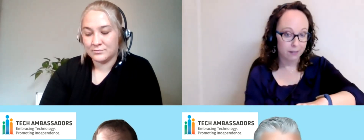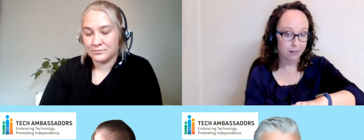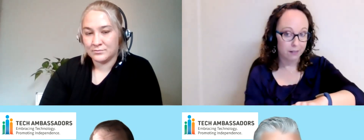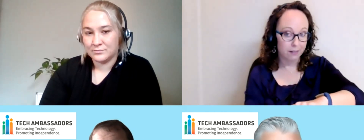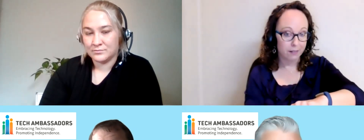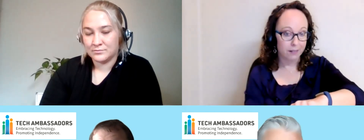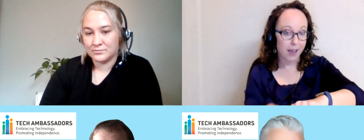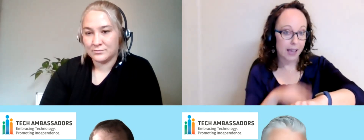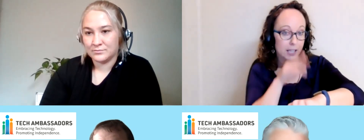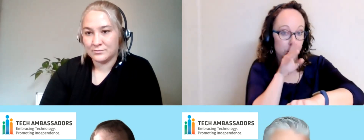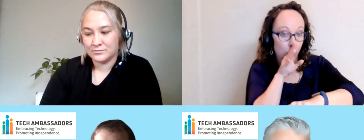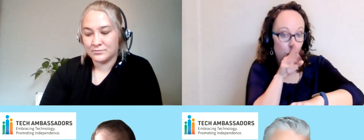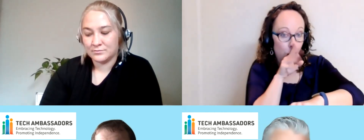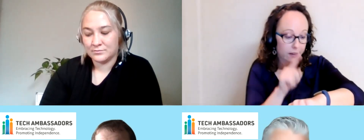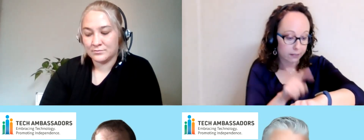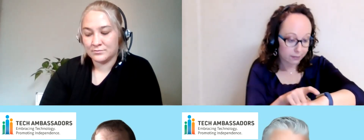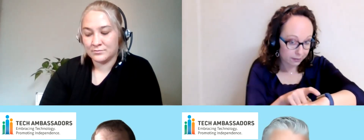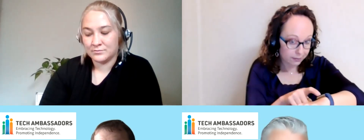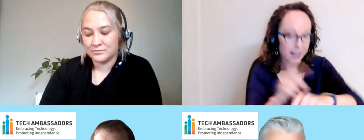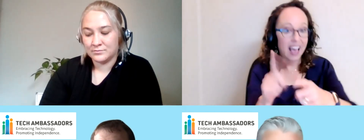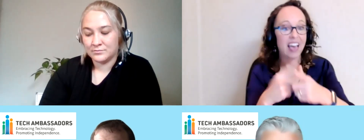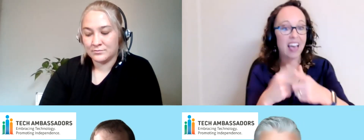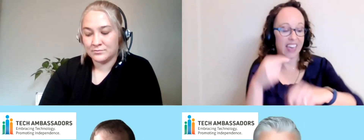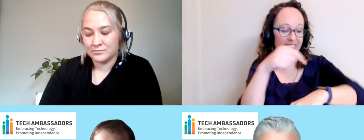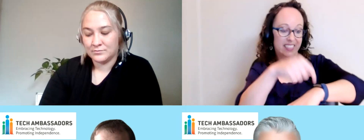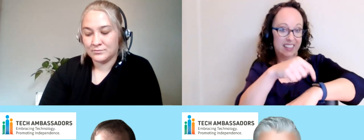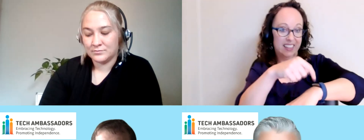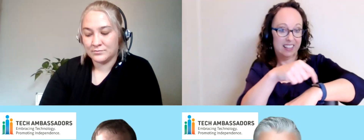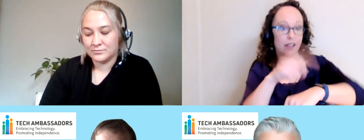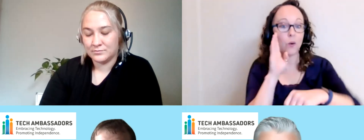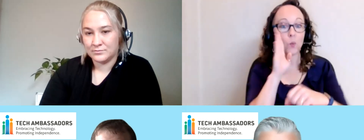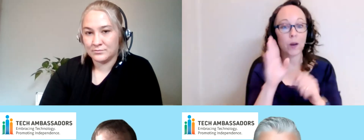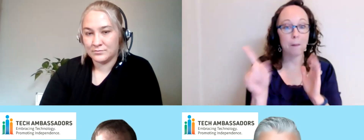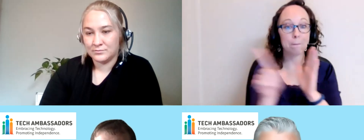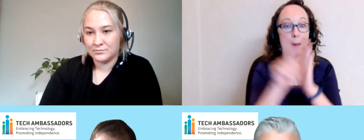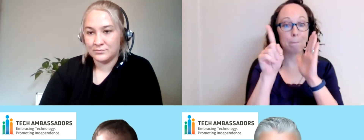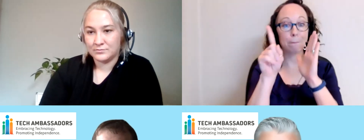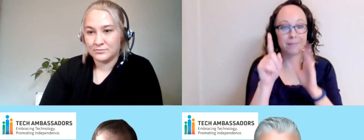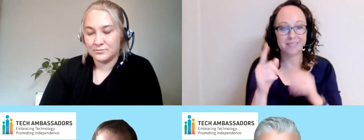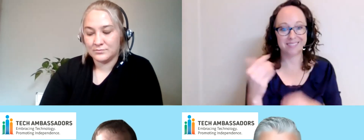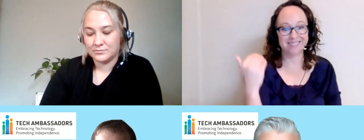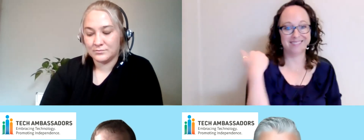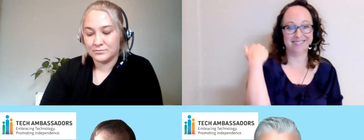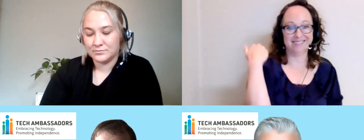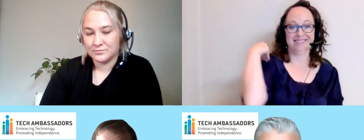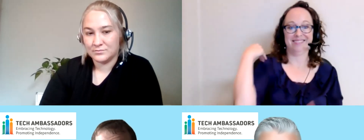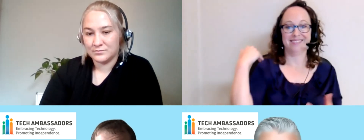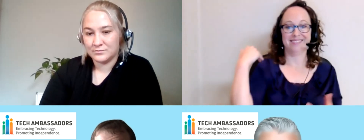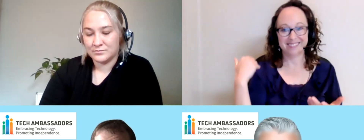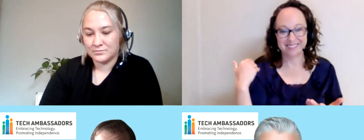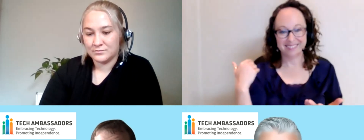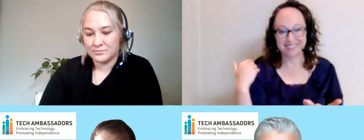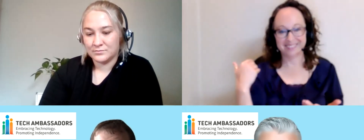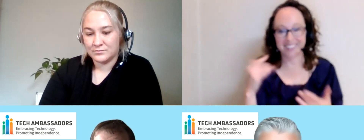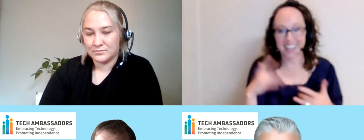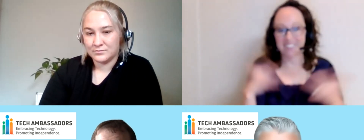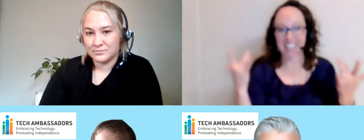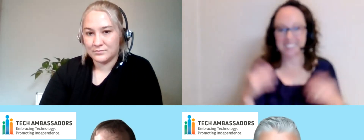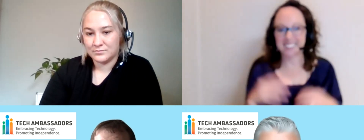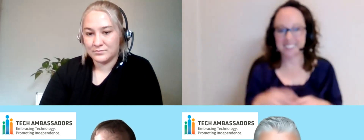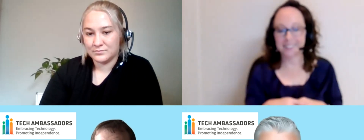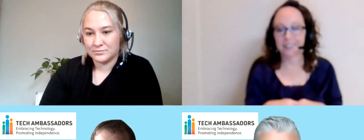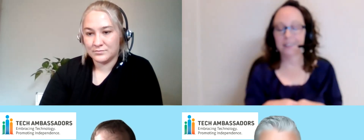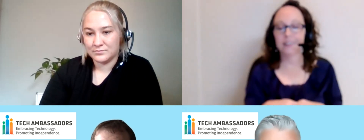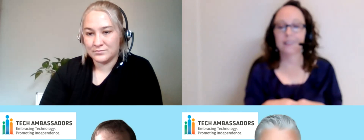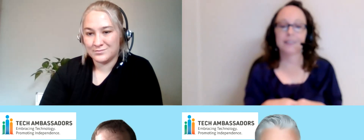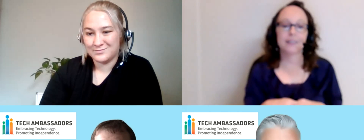time. But what I like for like like when like a nurse